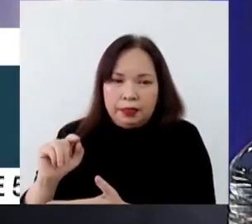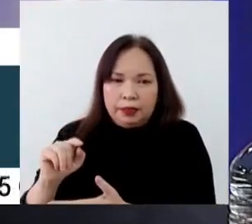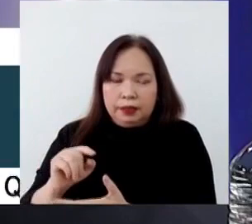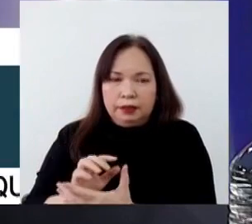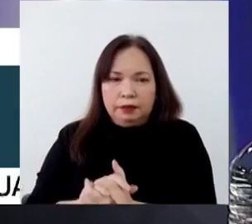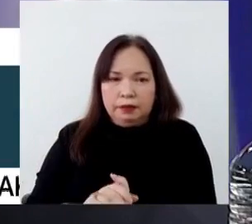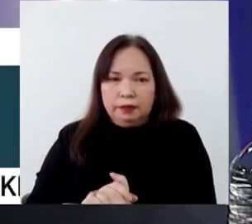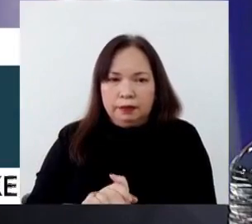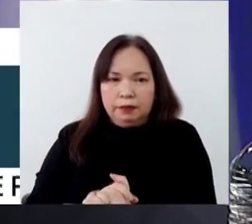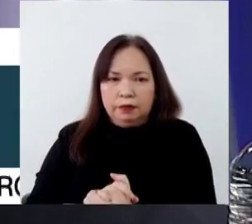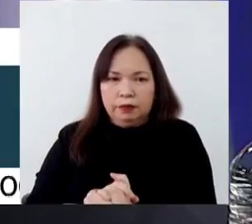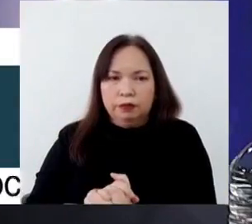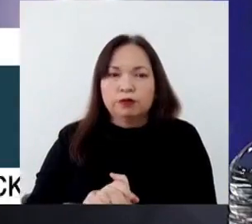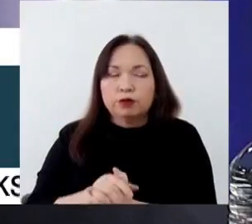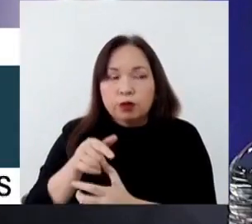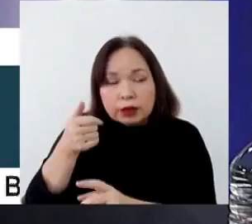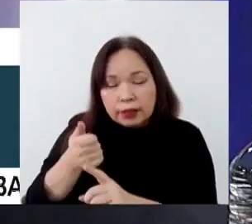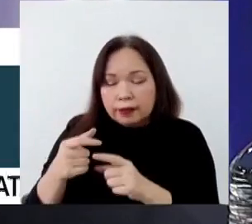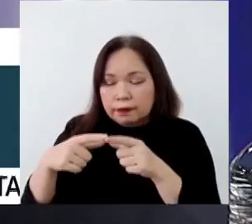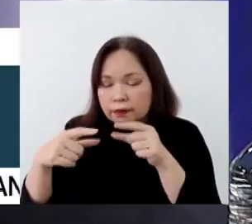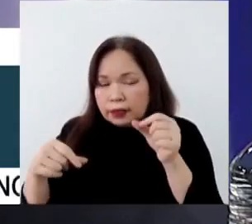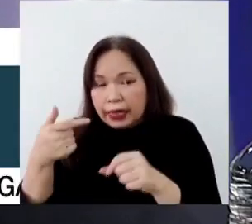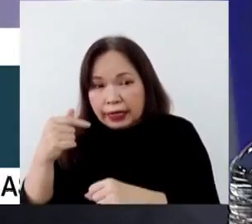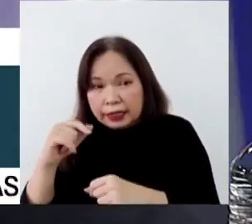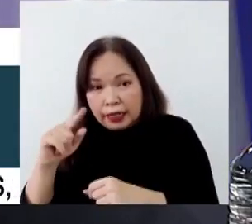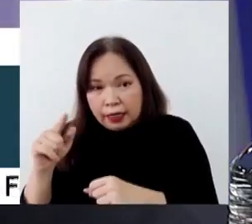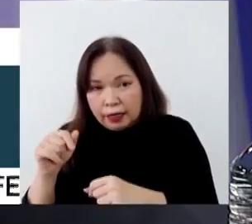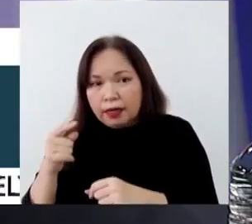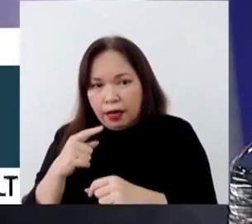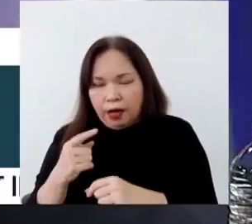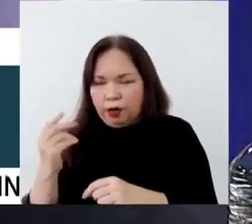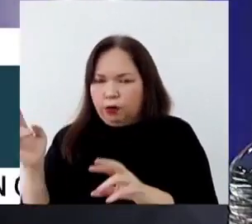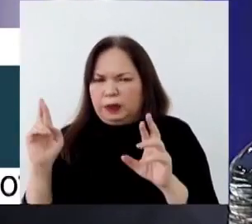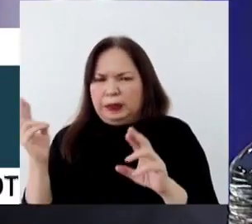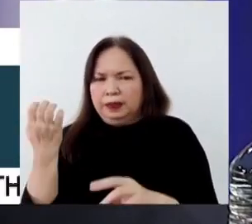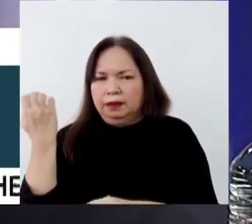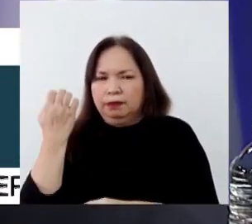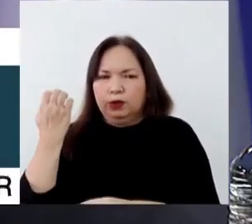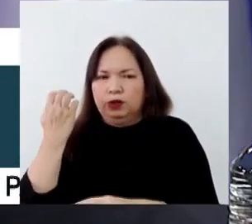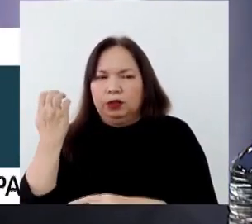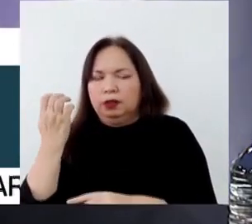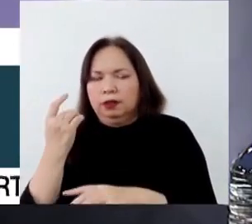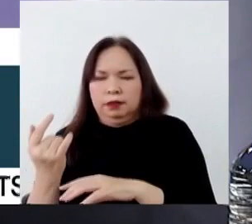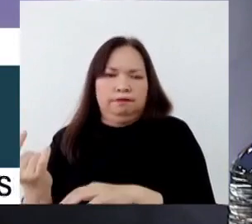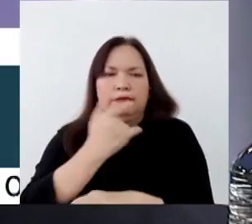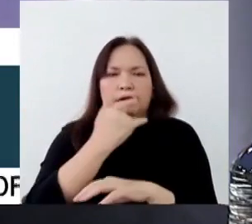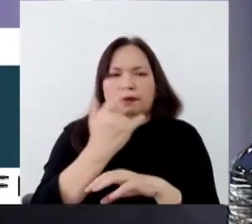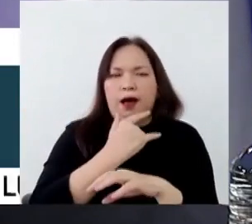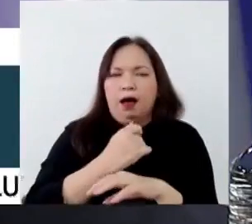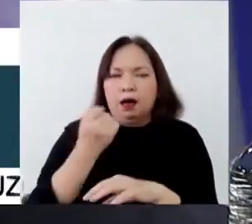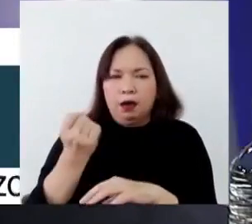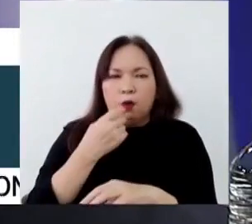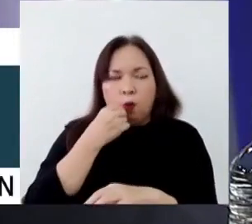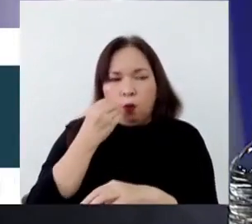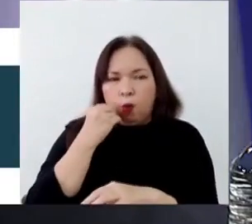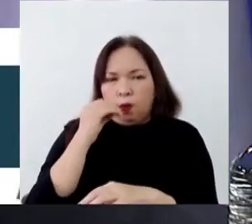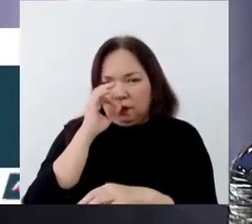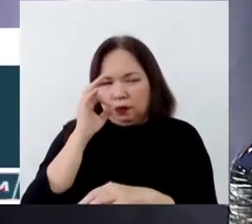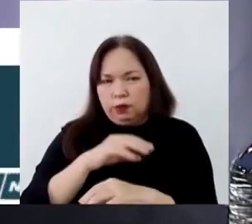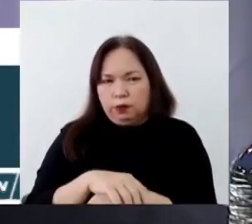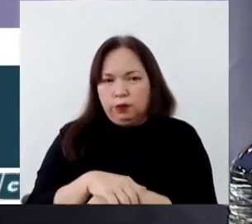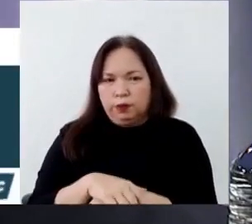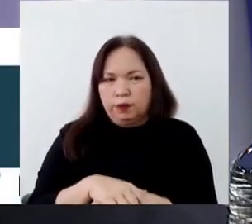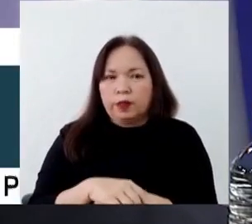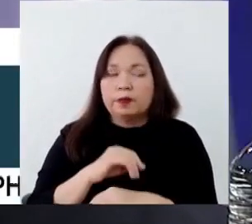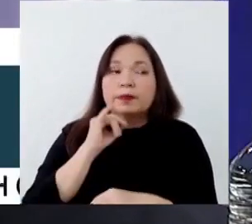voluntary repatriation or crisis alert level 3. Israel is still on alert level